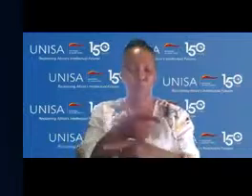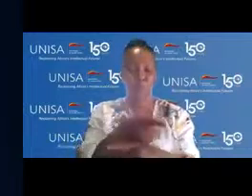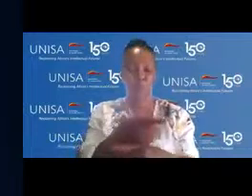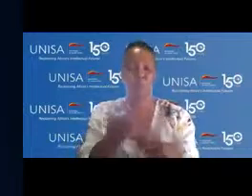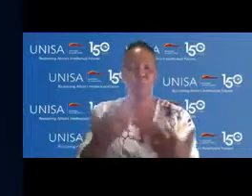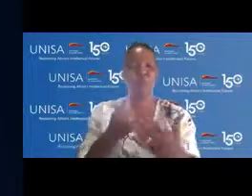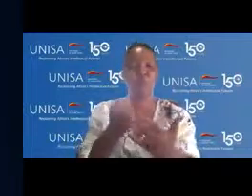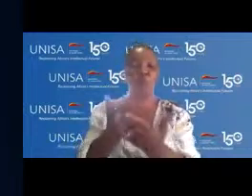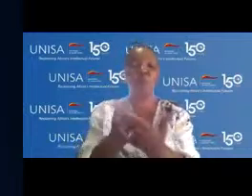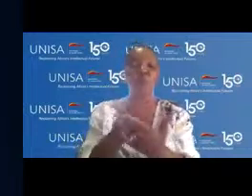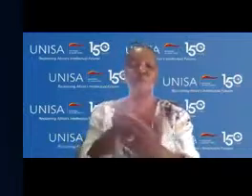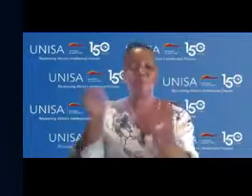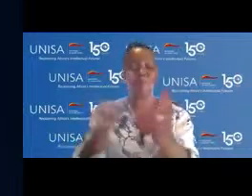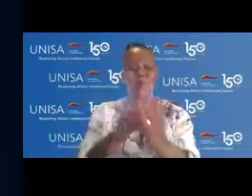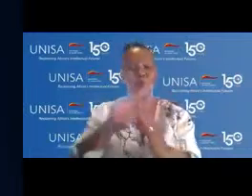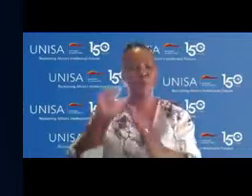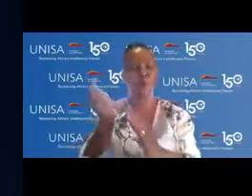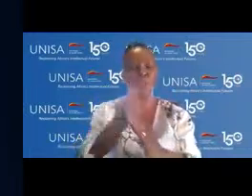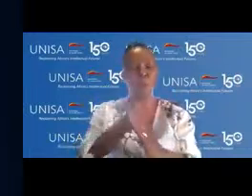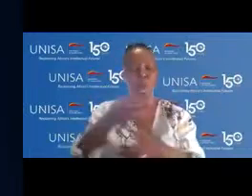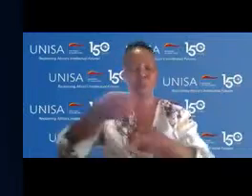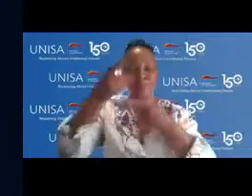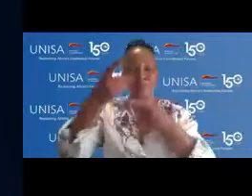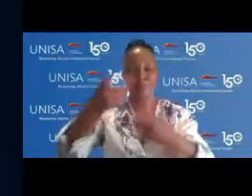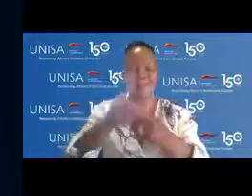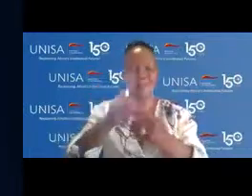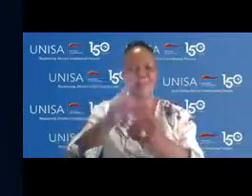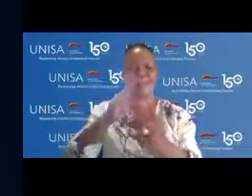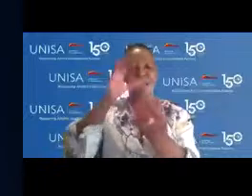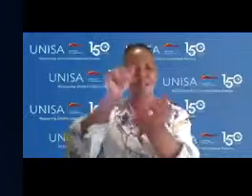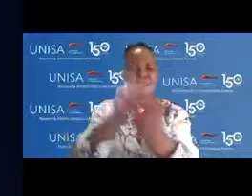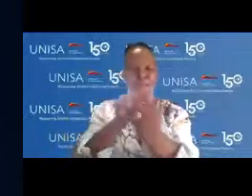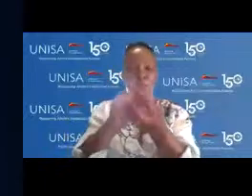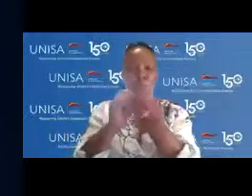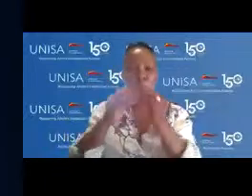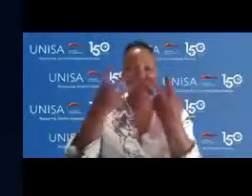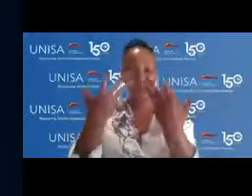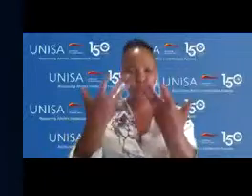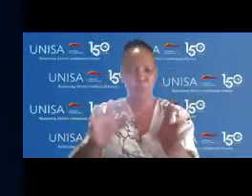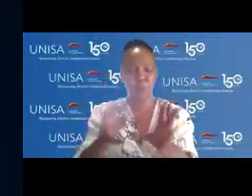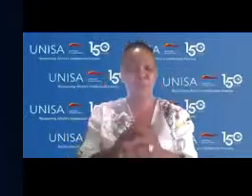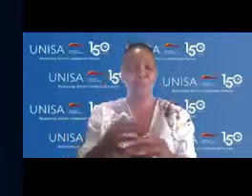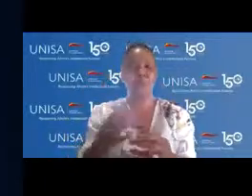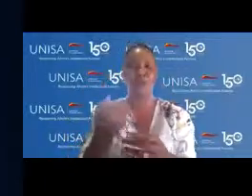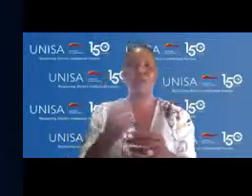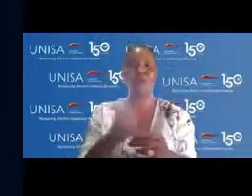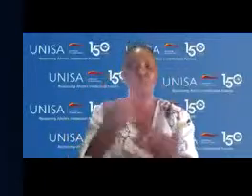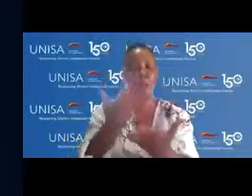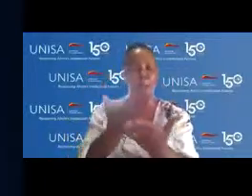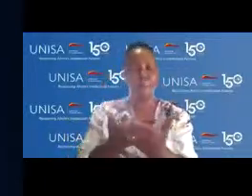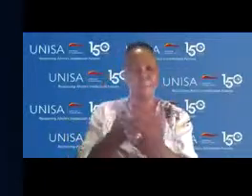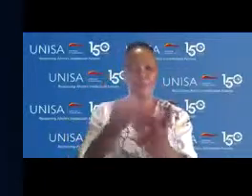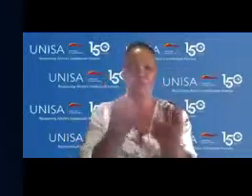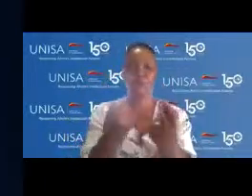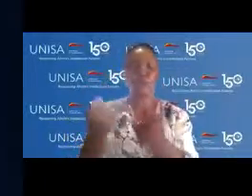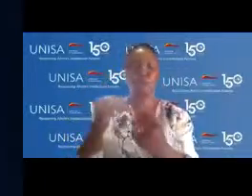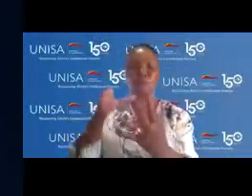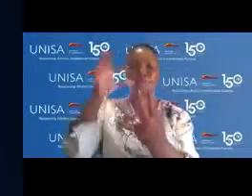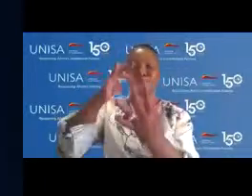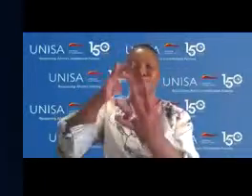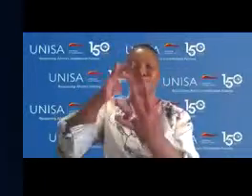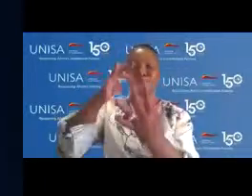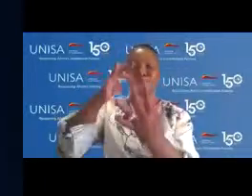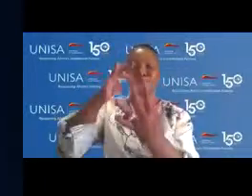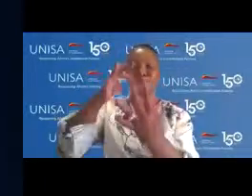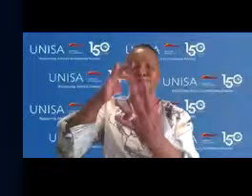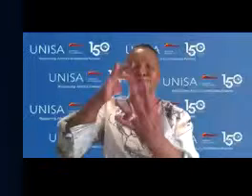all of the documents, the assignments that you've created, and you should have the ability to pick up where you left off, okay?